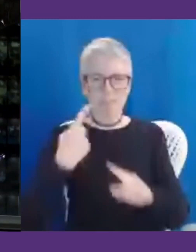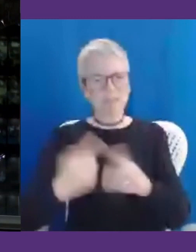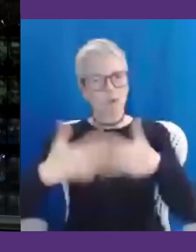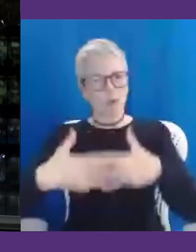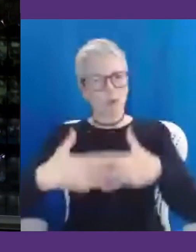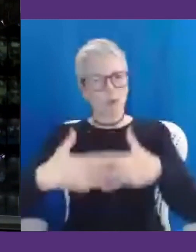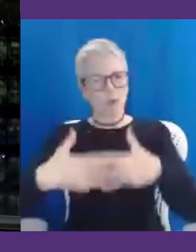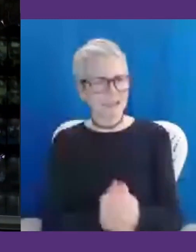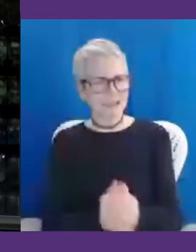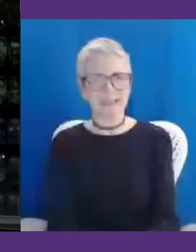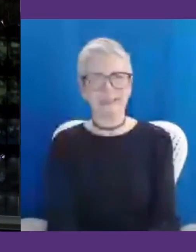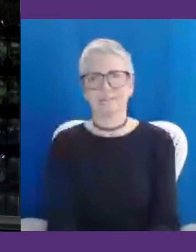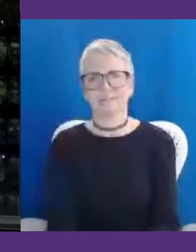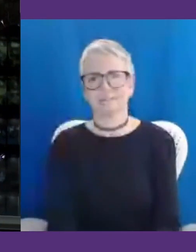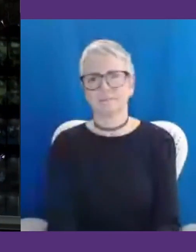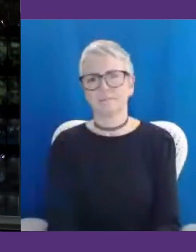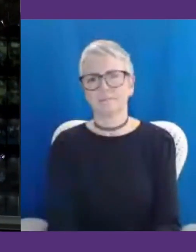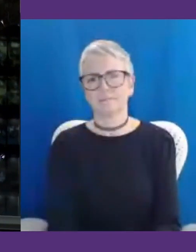From a